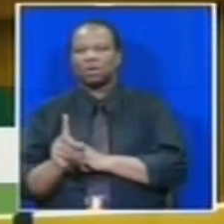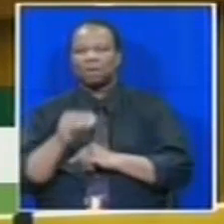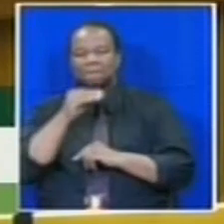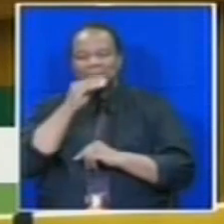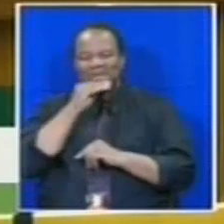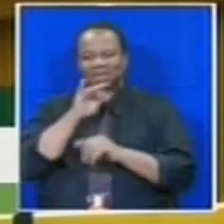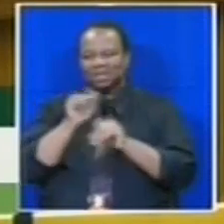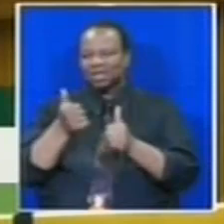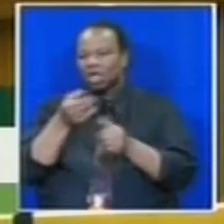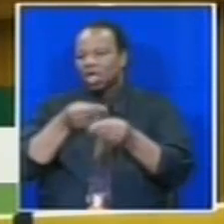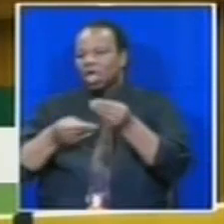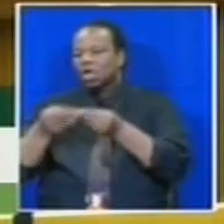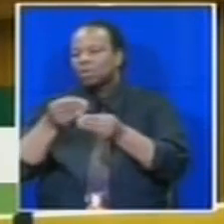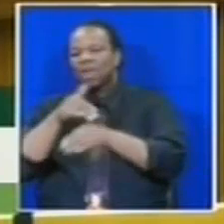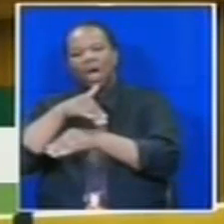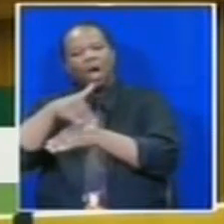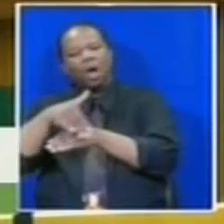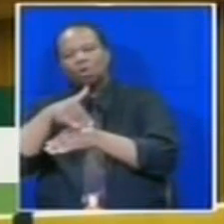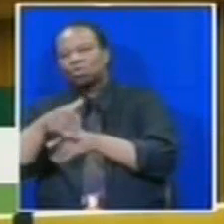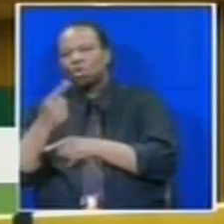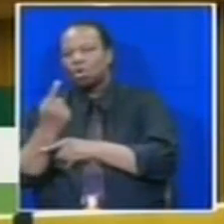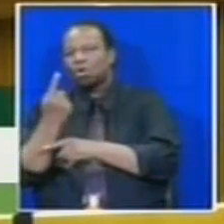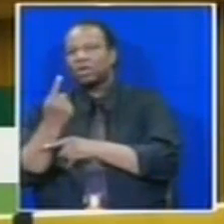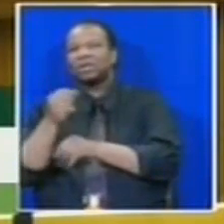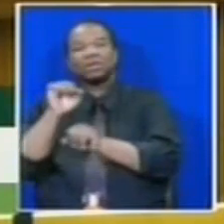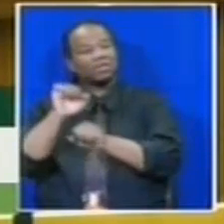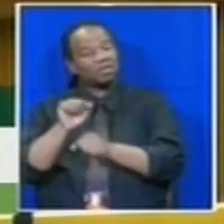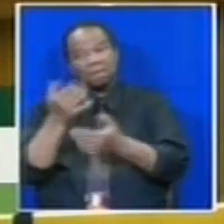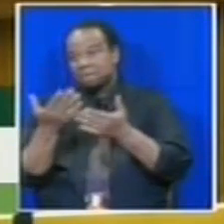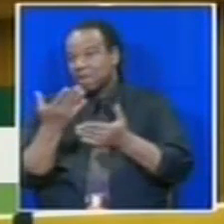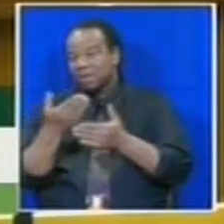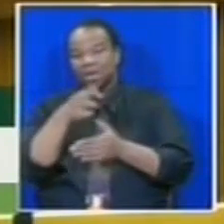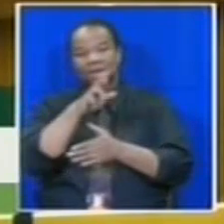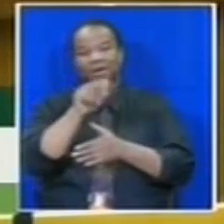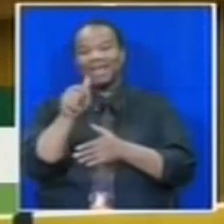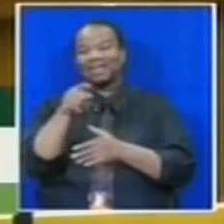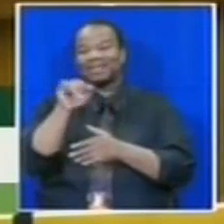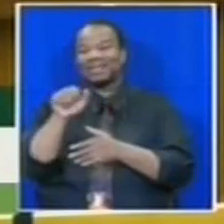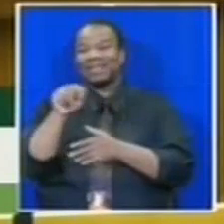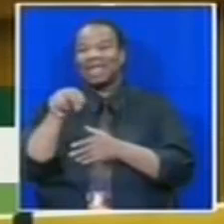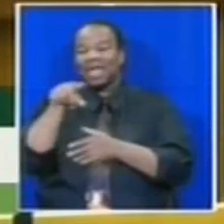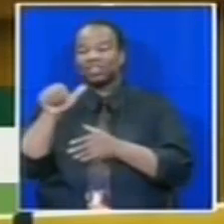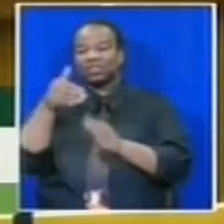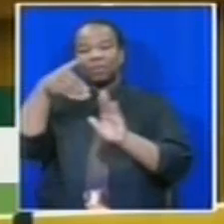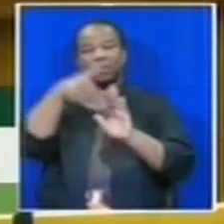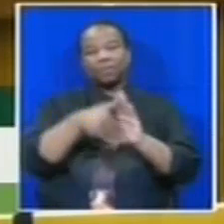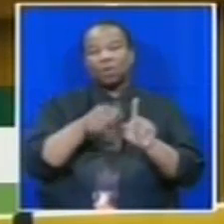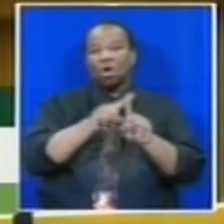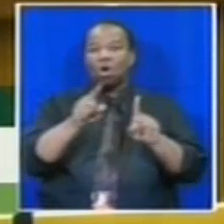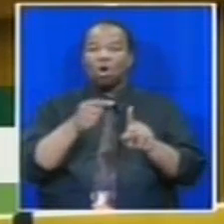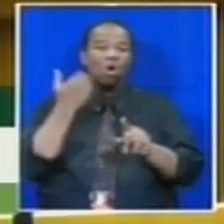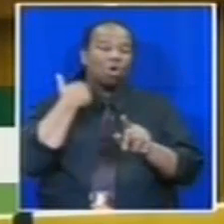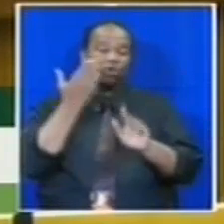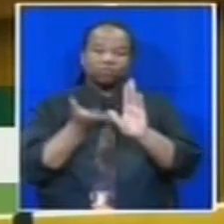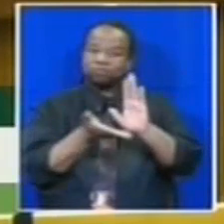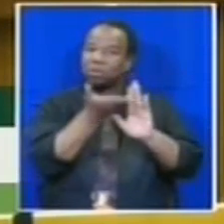outlook is distressed and there is the possibility of a downgrade by rating agencies, the rising cost of debt. It is not